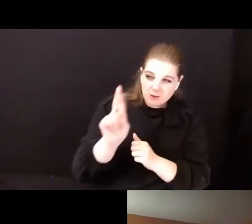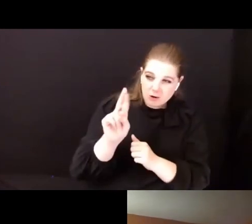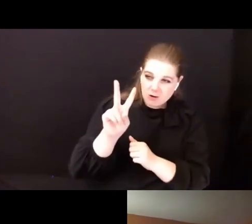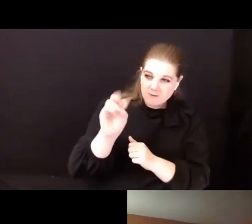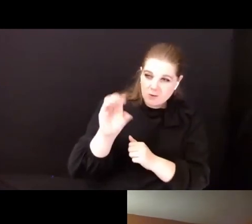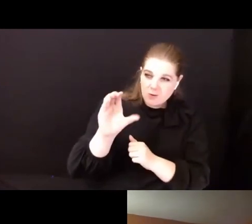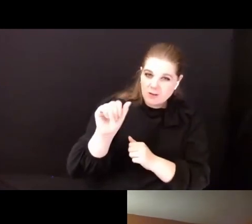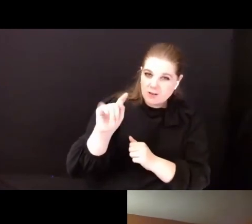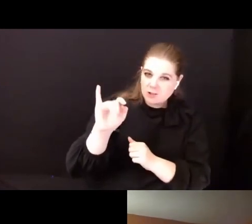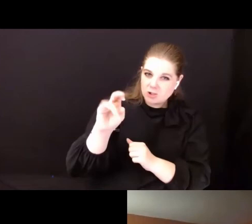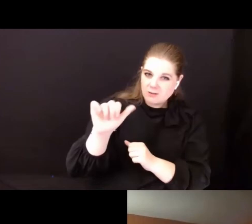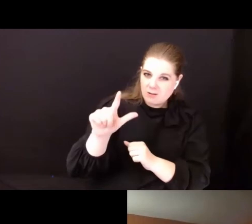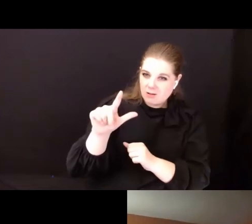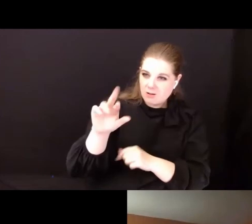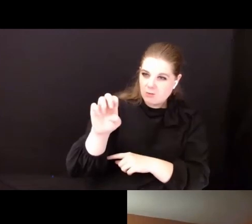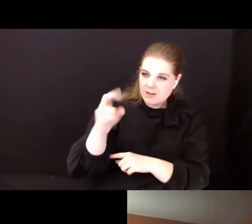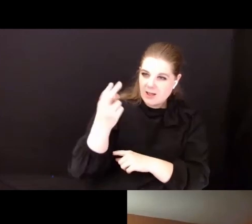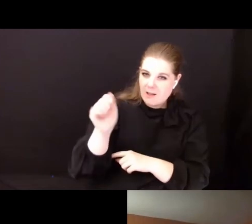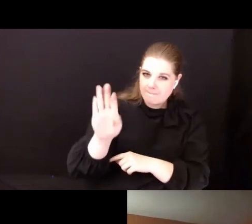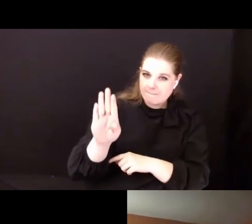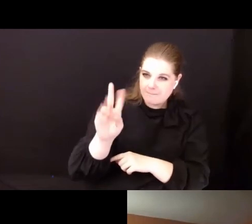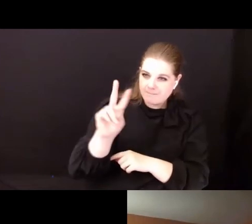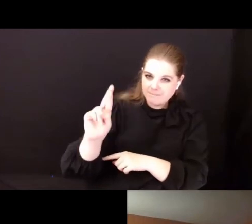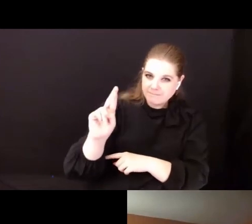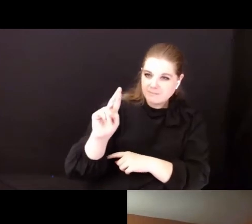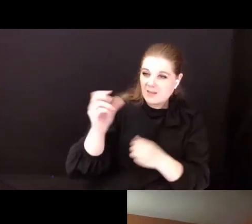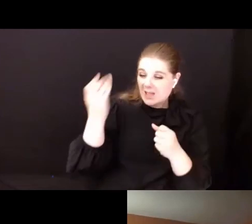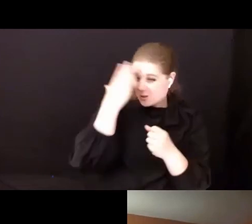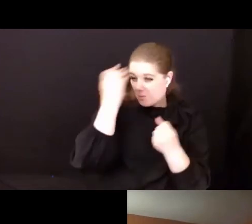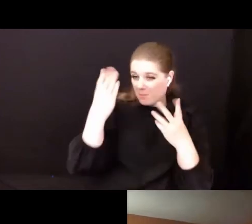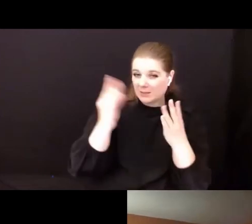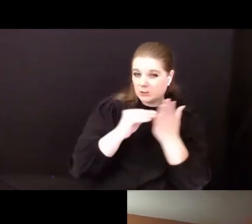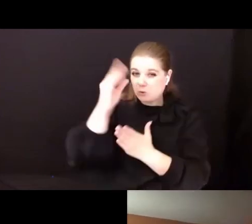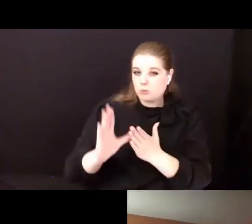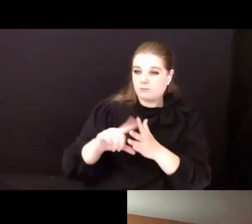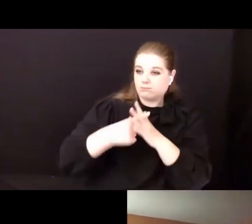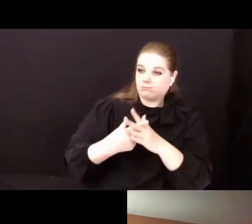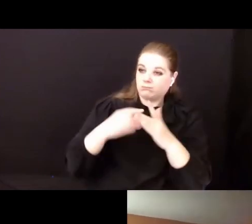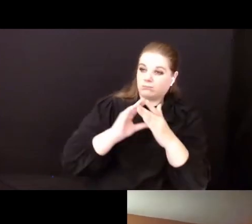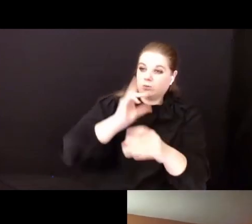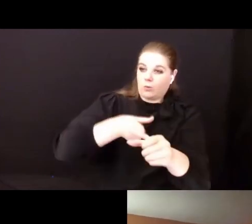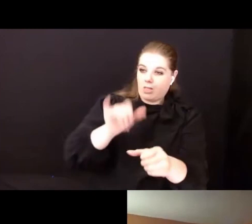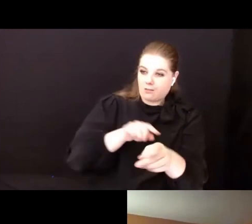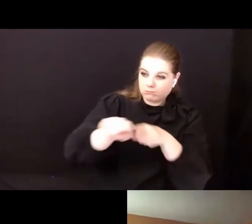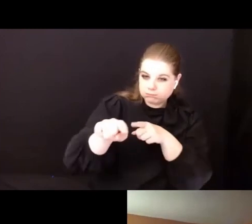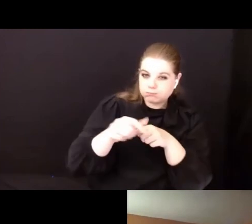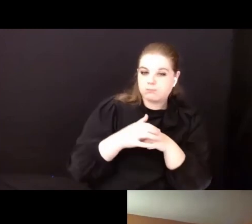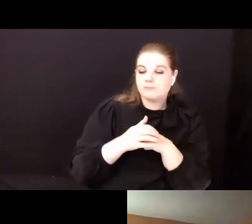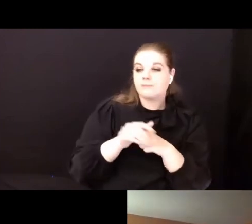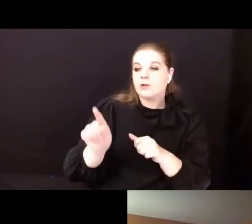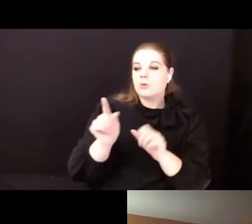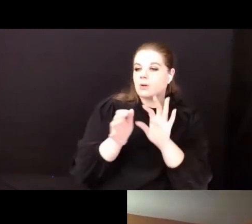have lots of students who are coming into the field. And as you had mentioned earlier,